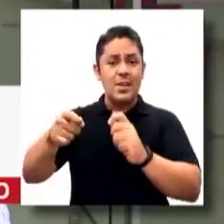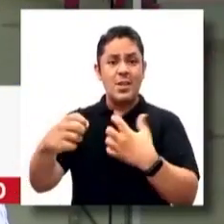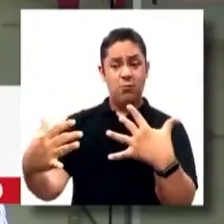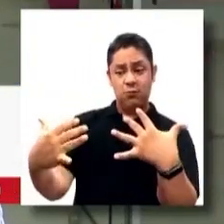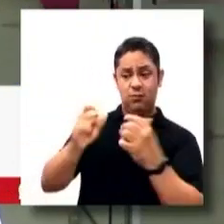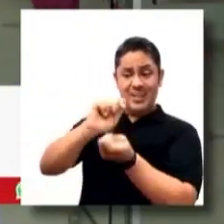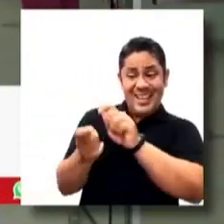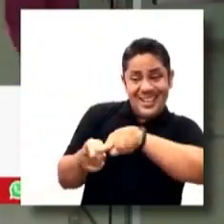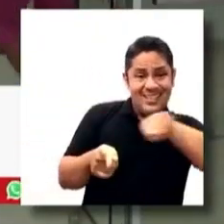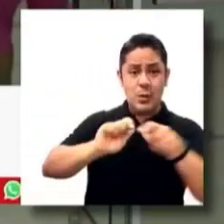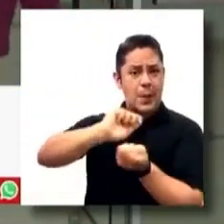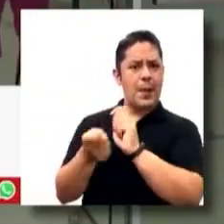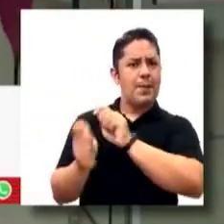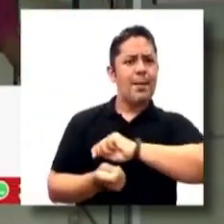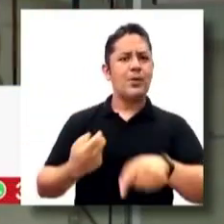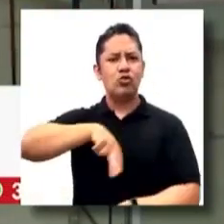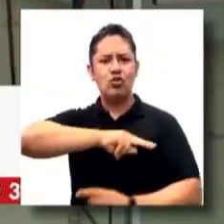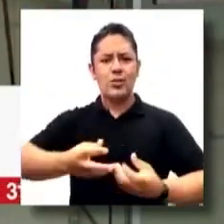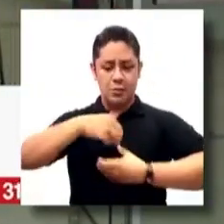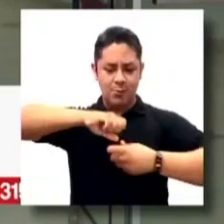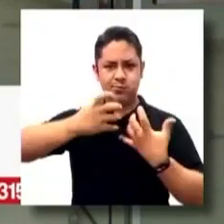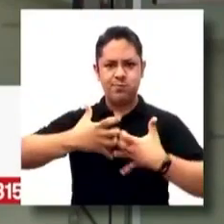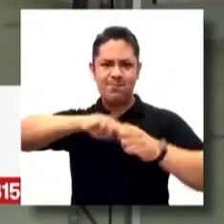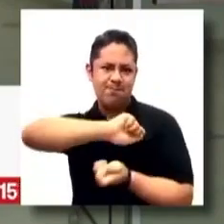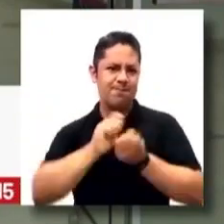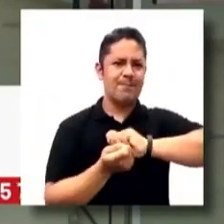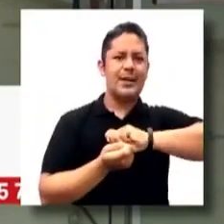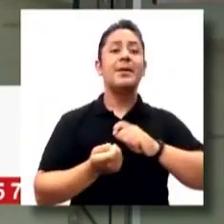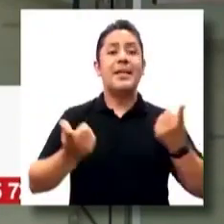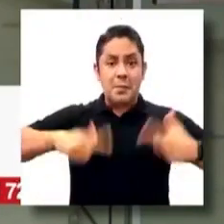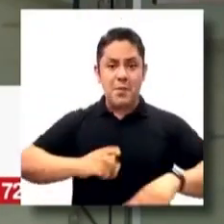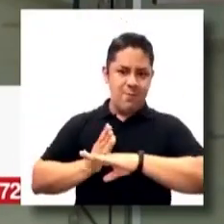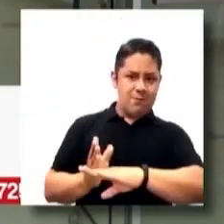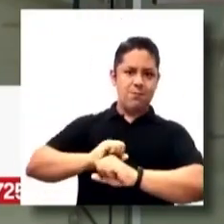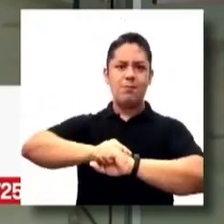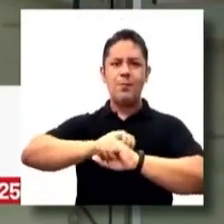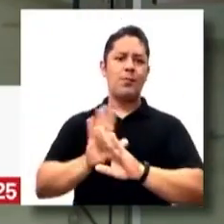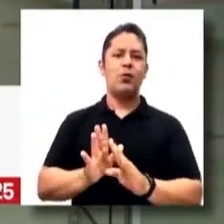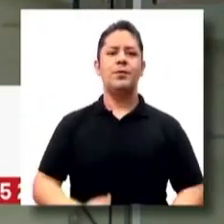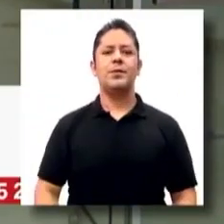mutations, so we have to adapt the body to these other mutations that are forming.